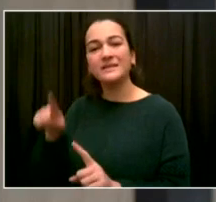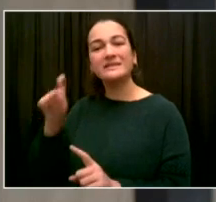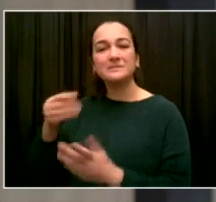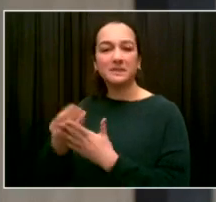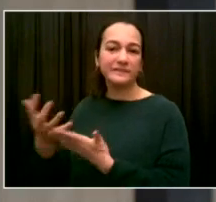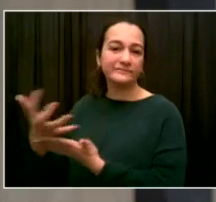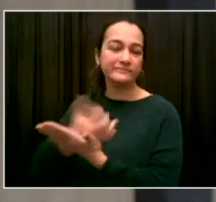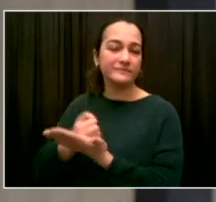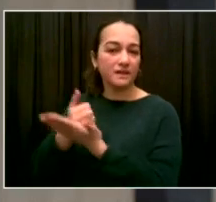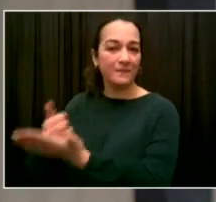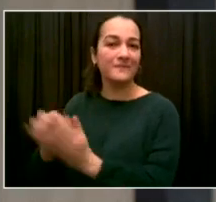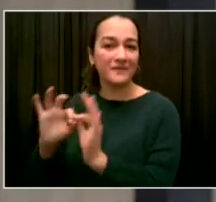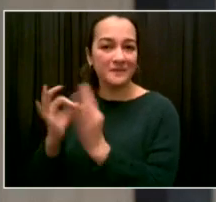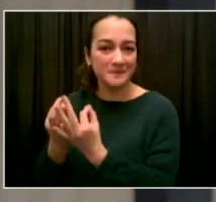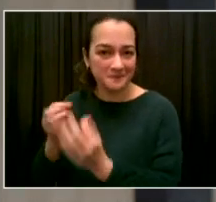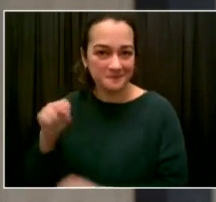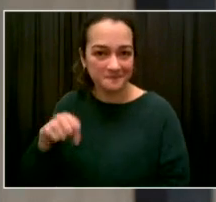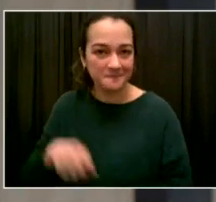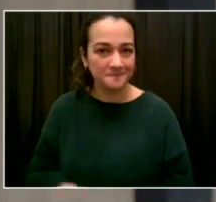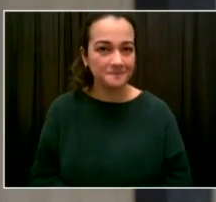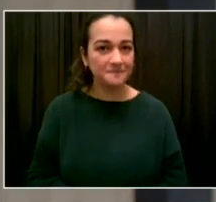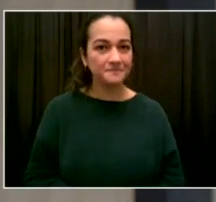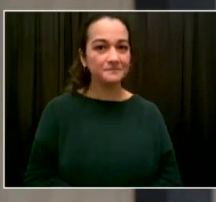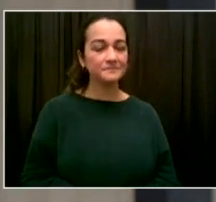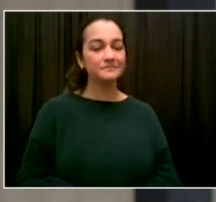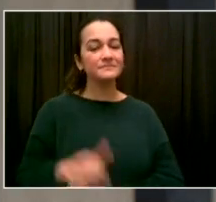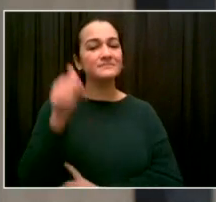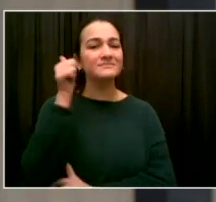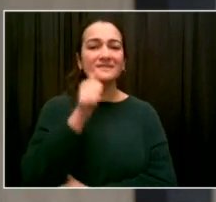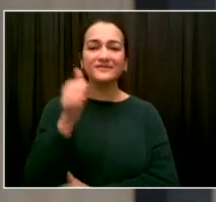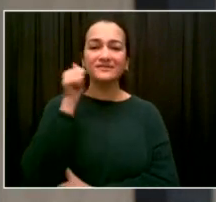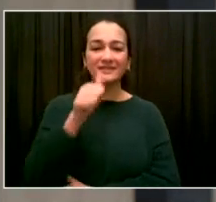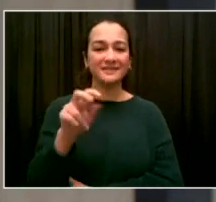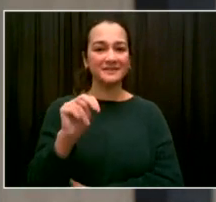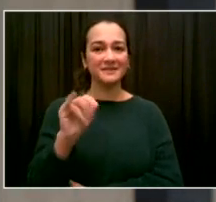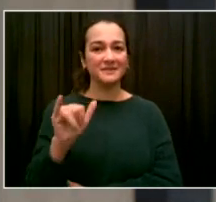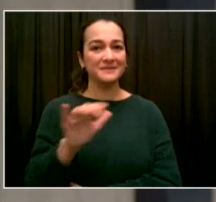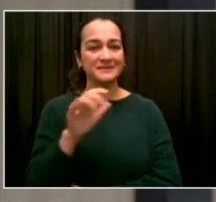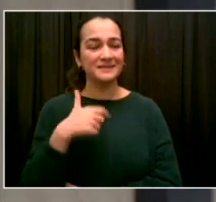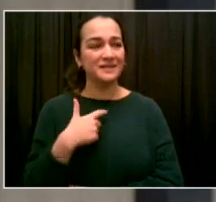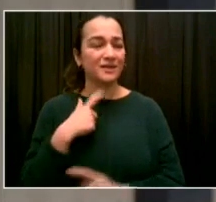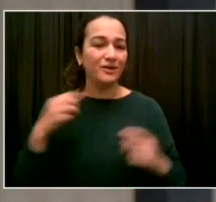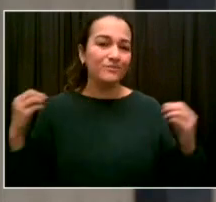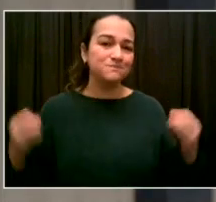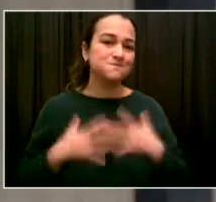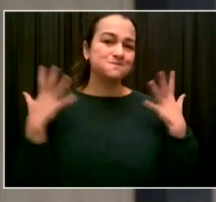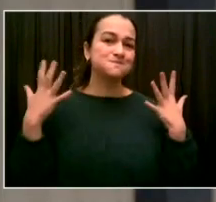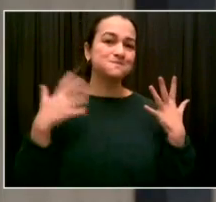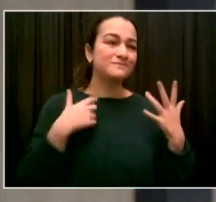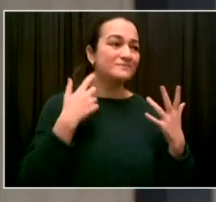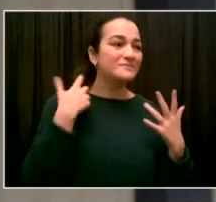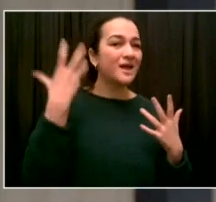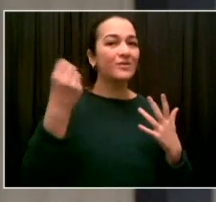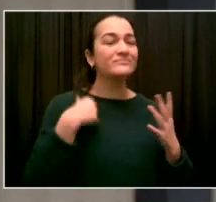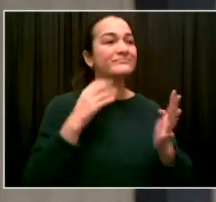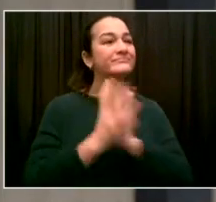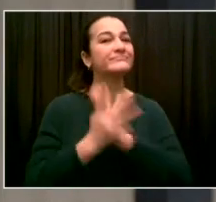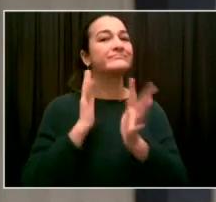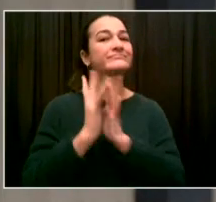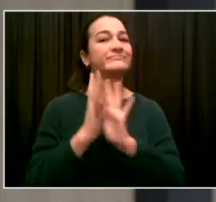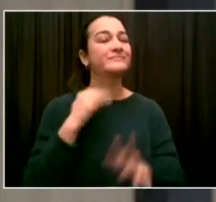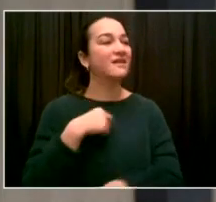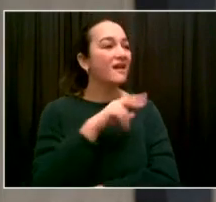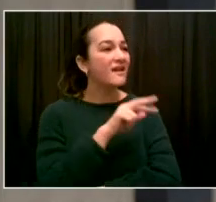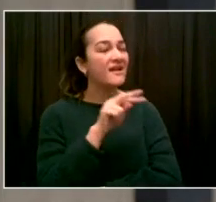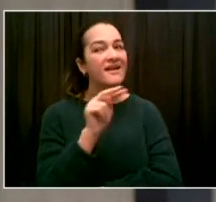as you said, Mayor. I ride my bicycle all over, and I stop and I talk to people and I see things I've never seen